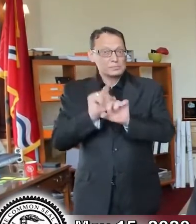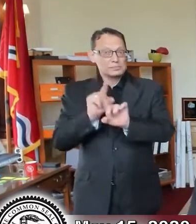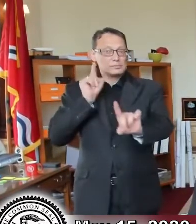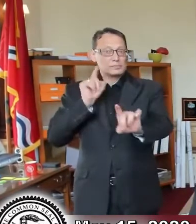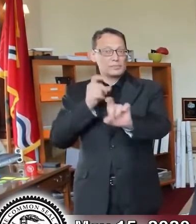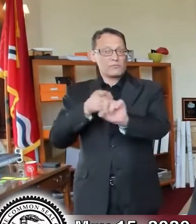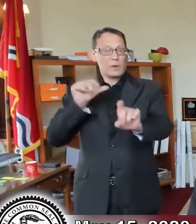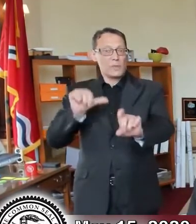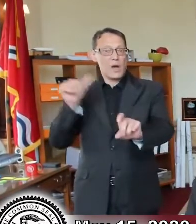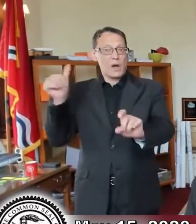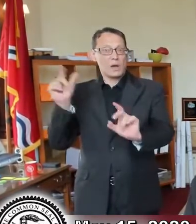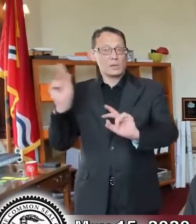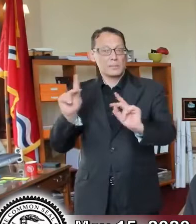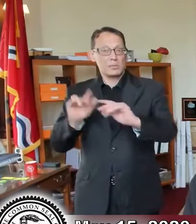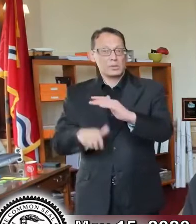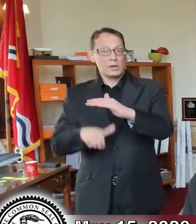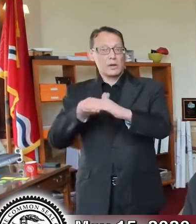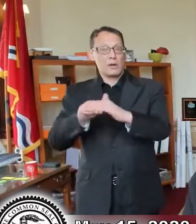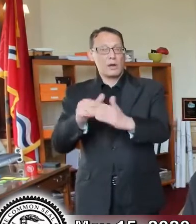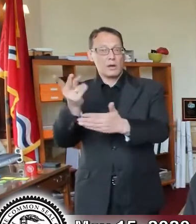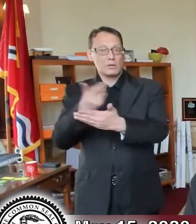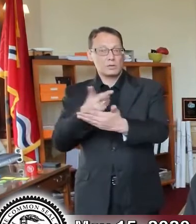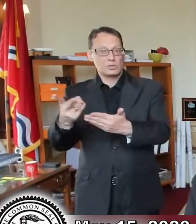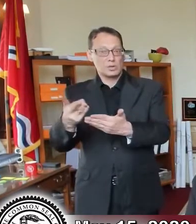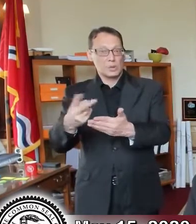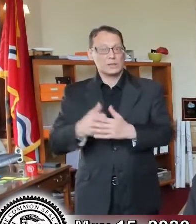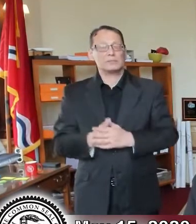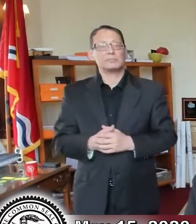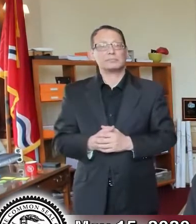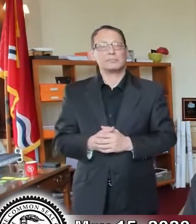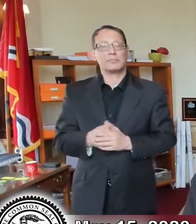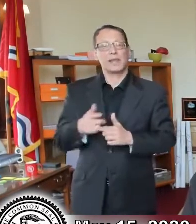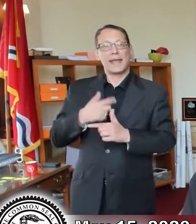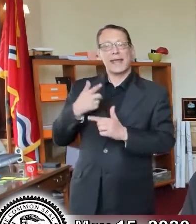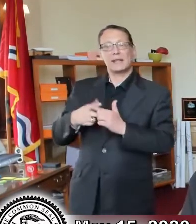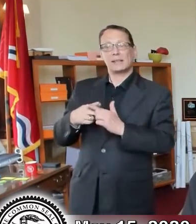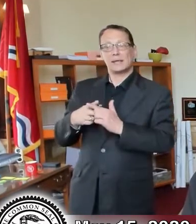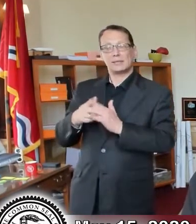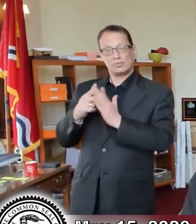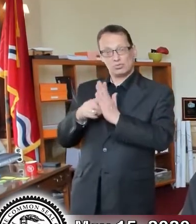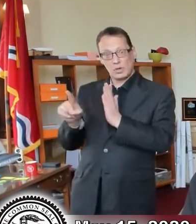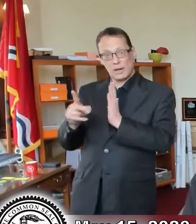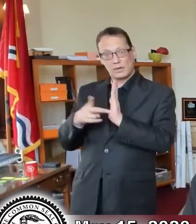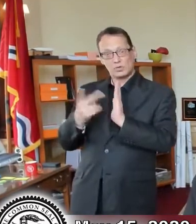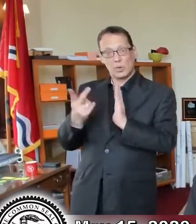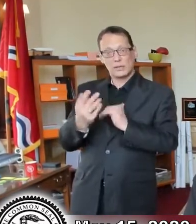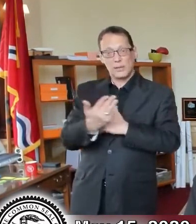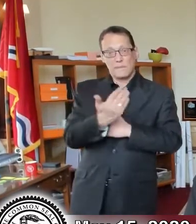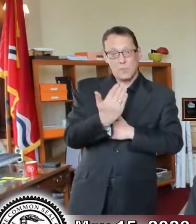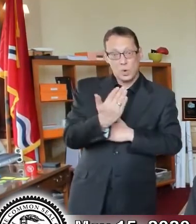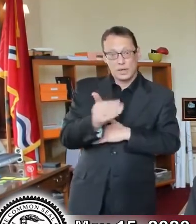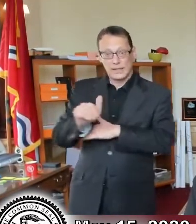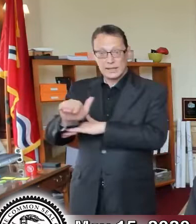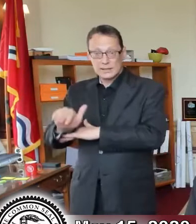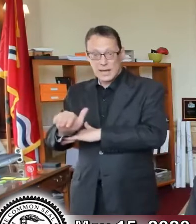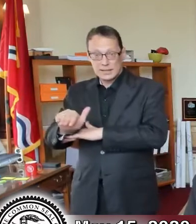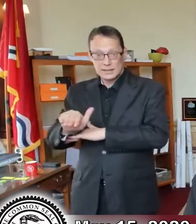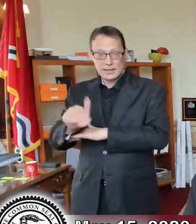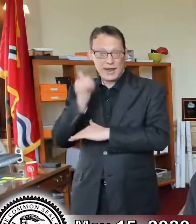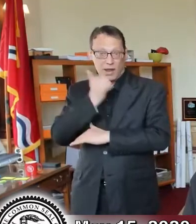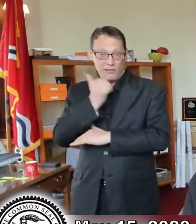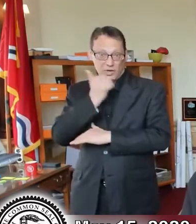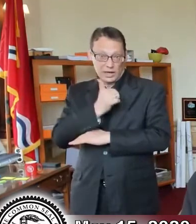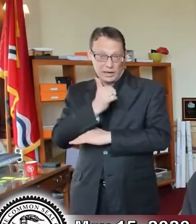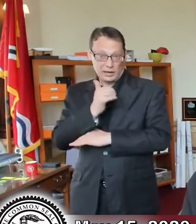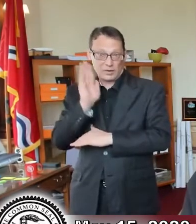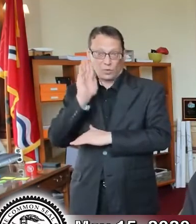other people for up to 14 days. Then you have to check in with us twice a day, morning and evening. Morning and evening, we're